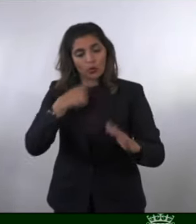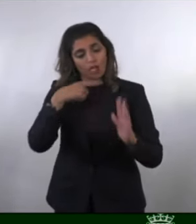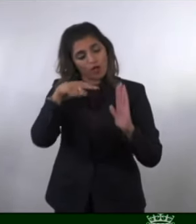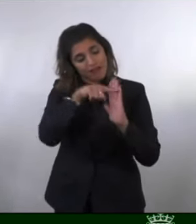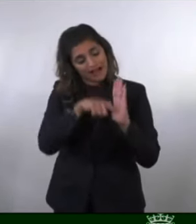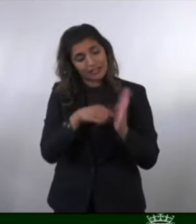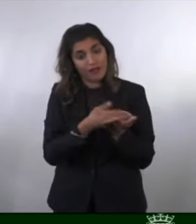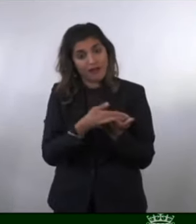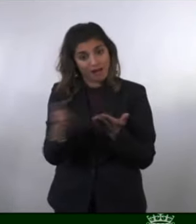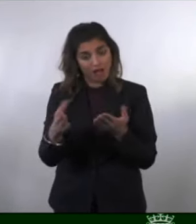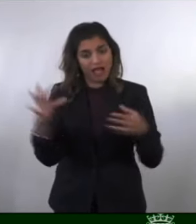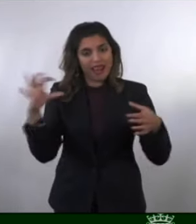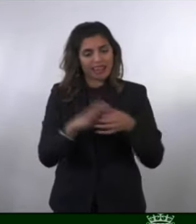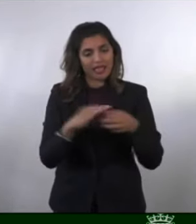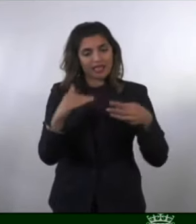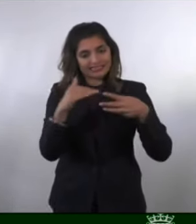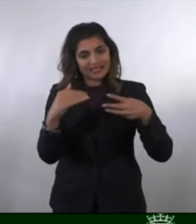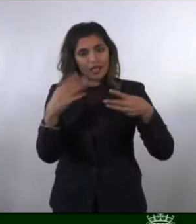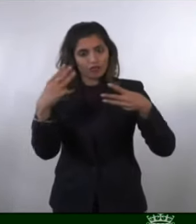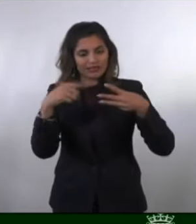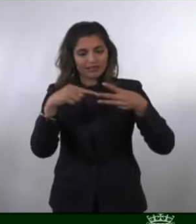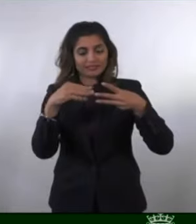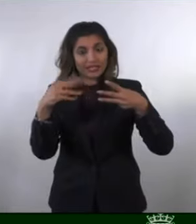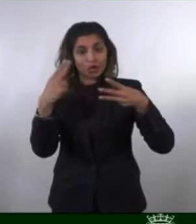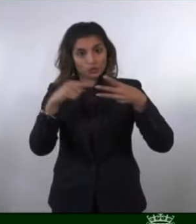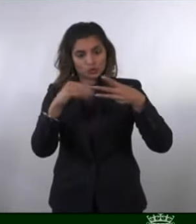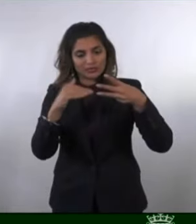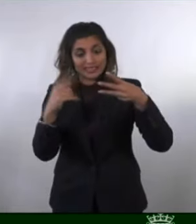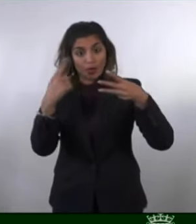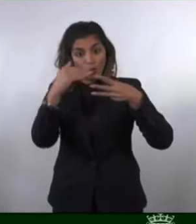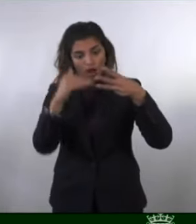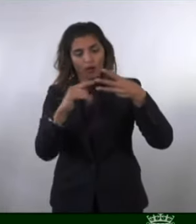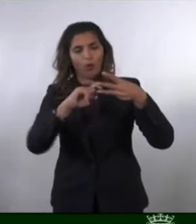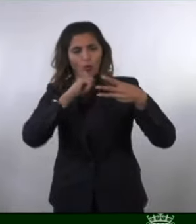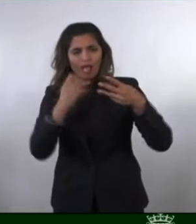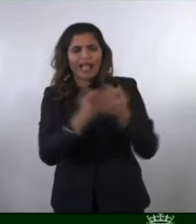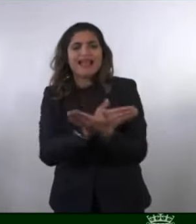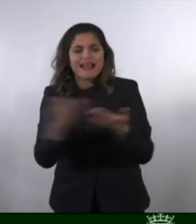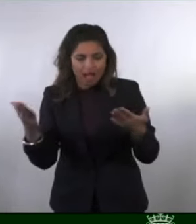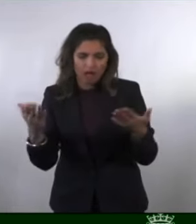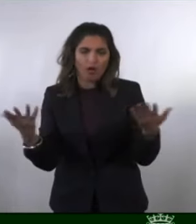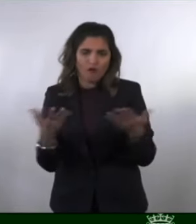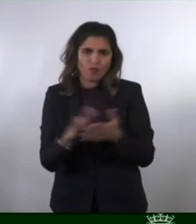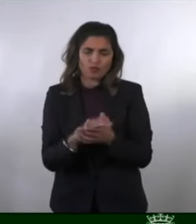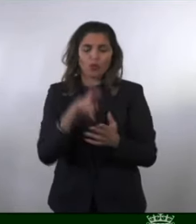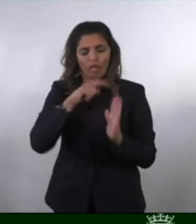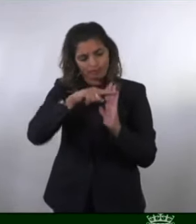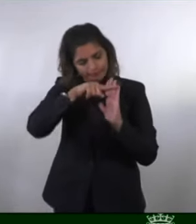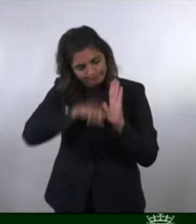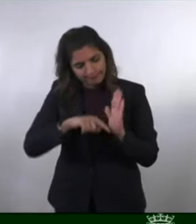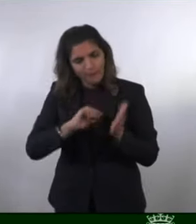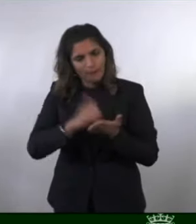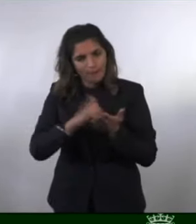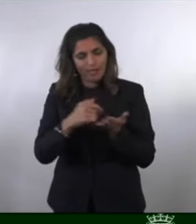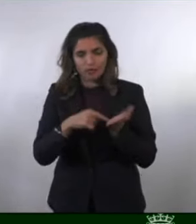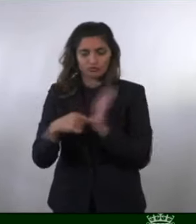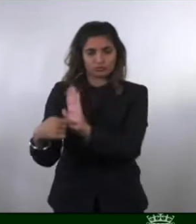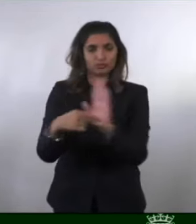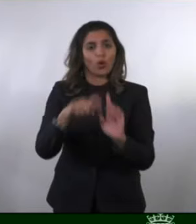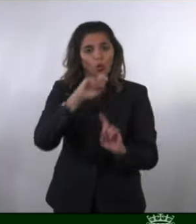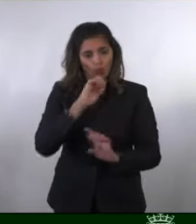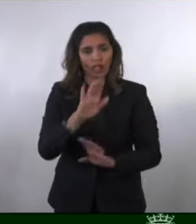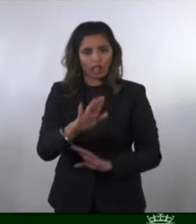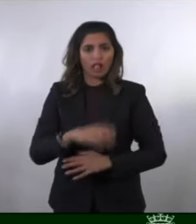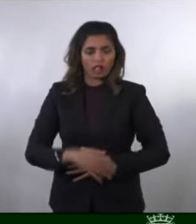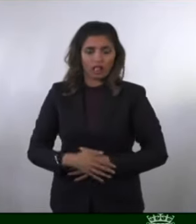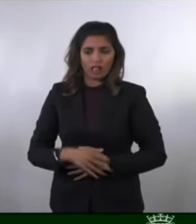should go into. The inverse is obviously true, and everybody now has several